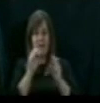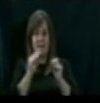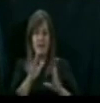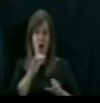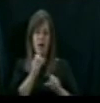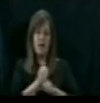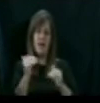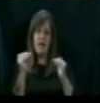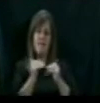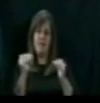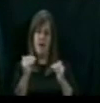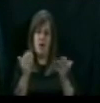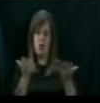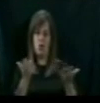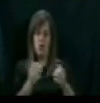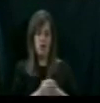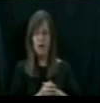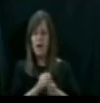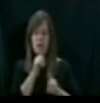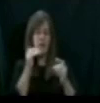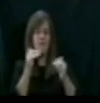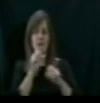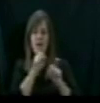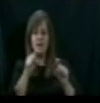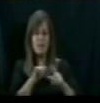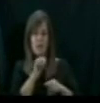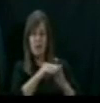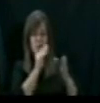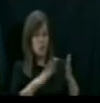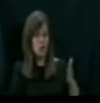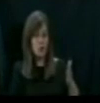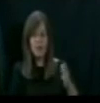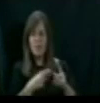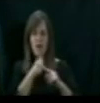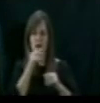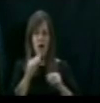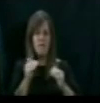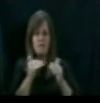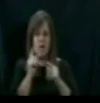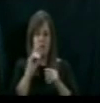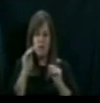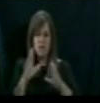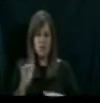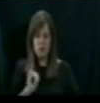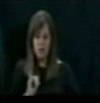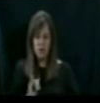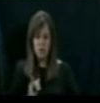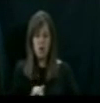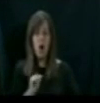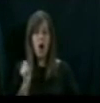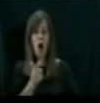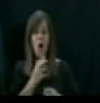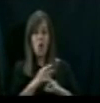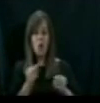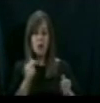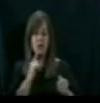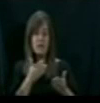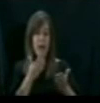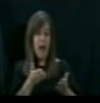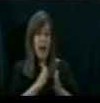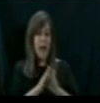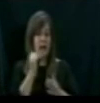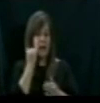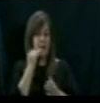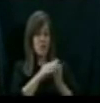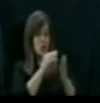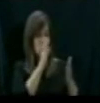fair shake? It's not a fair system to the student, then it's not a fair system to the teacher. All the resolution is asking is that if the student test scores